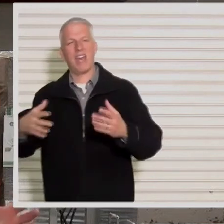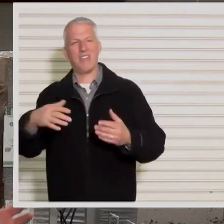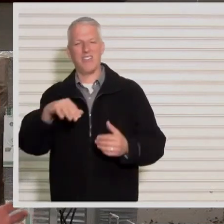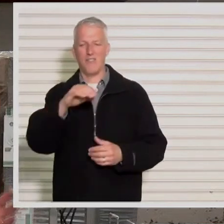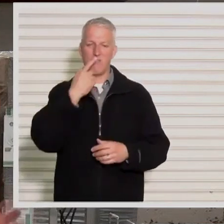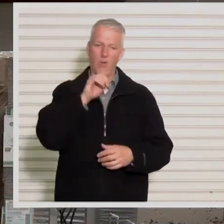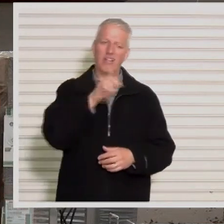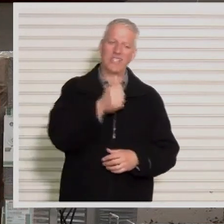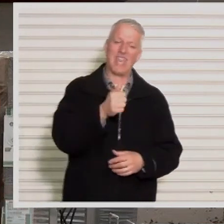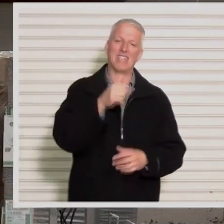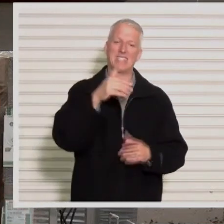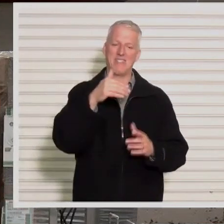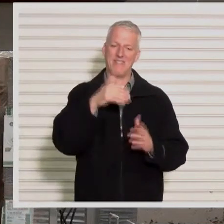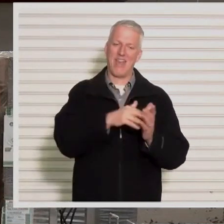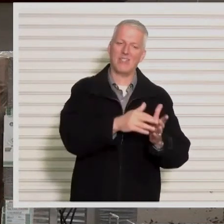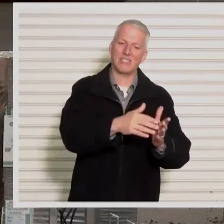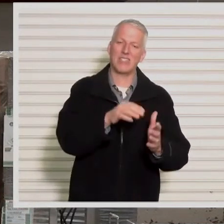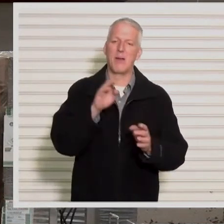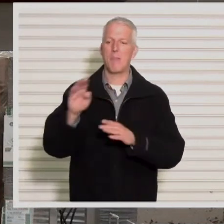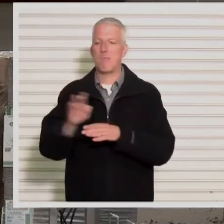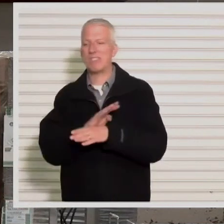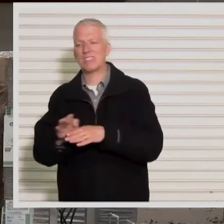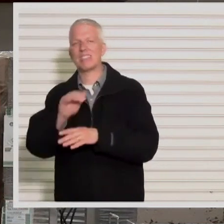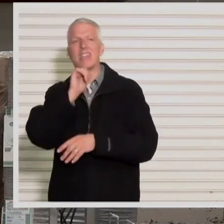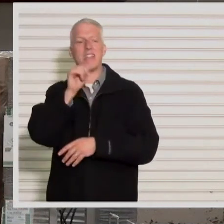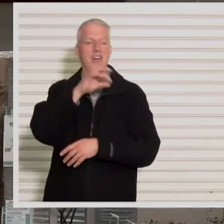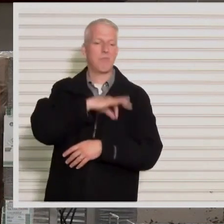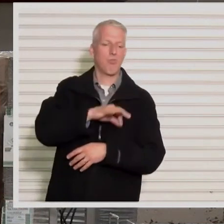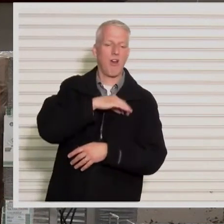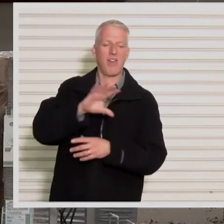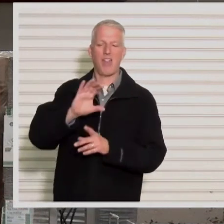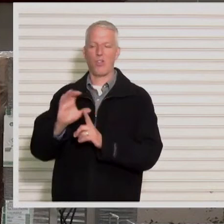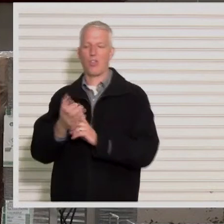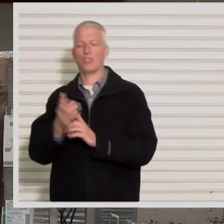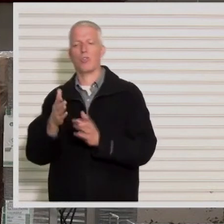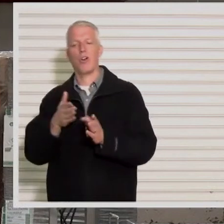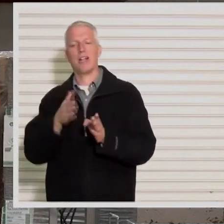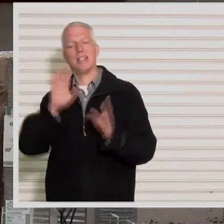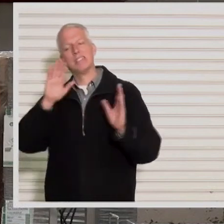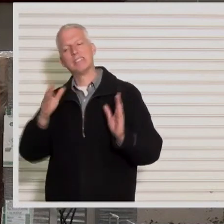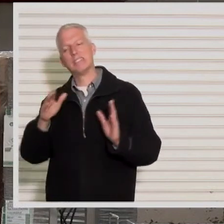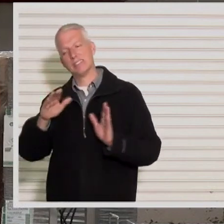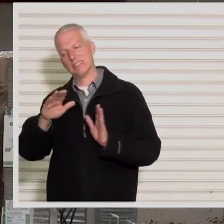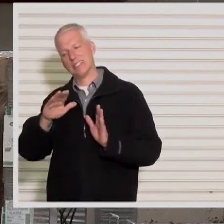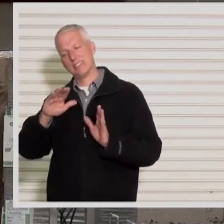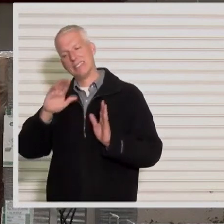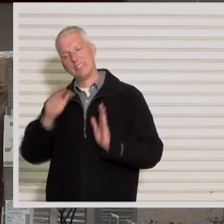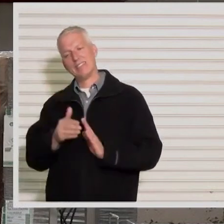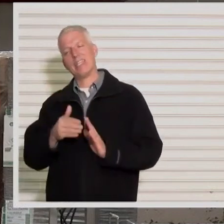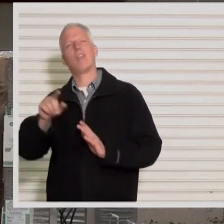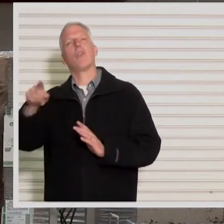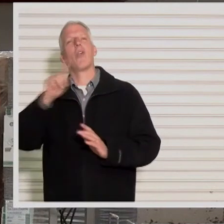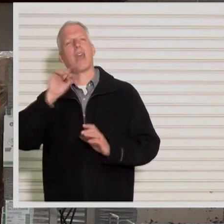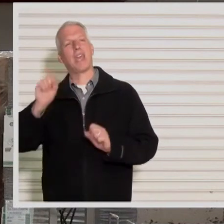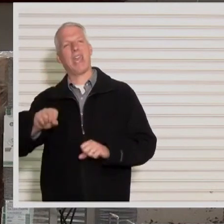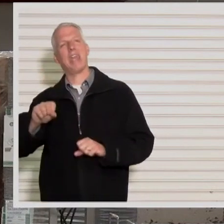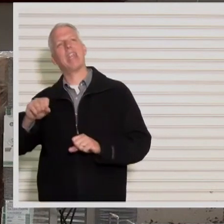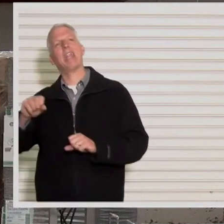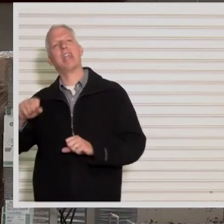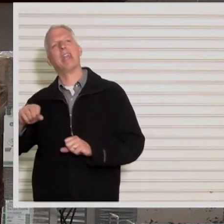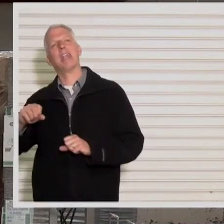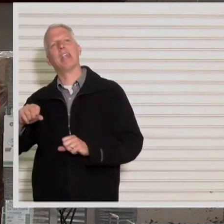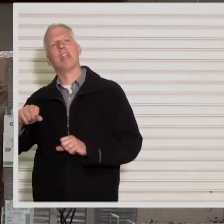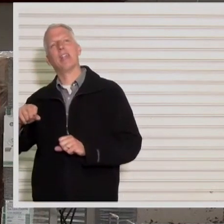of thousands of additional small businesses, nonprofit, and cultural centers grants from $5,000 to $25,000. The